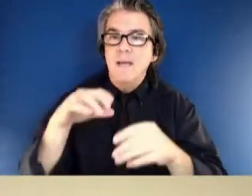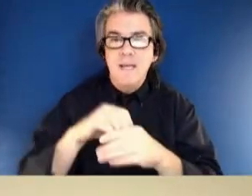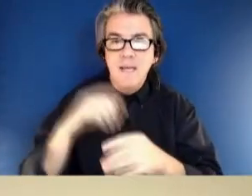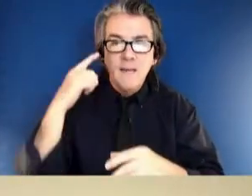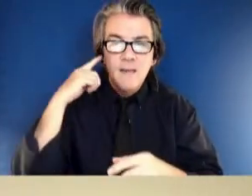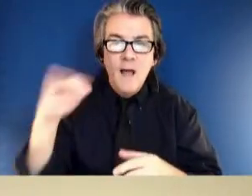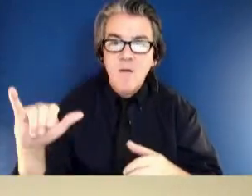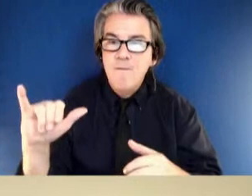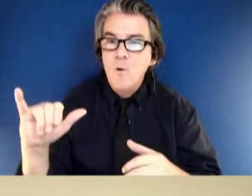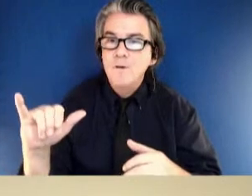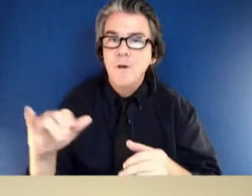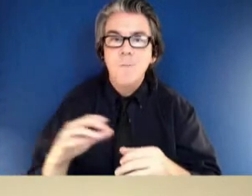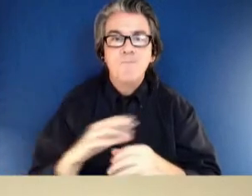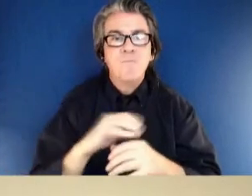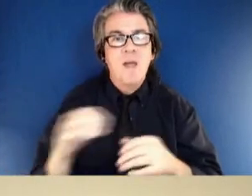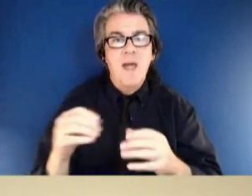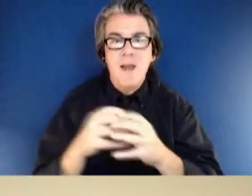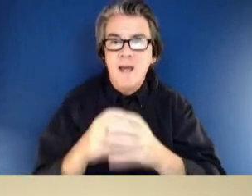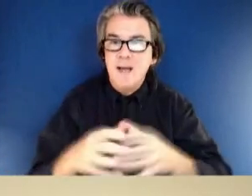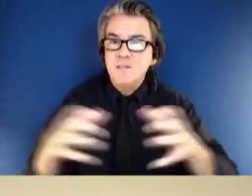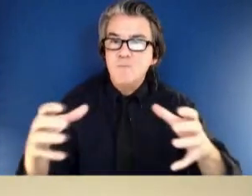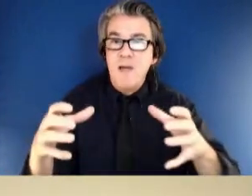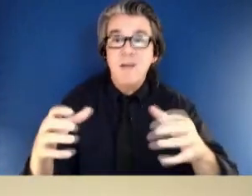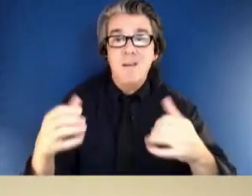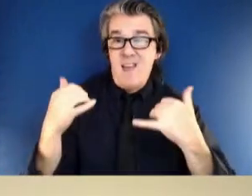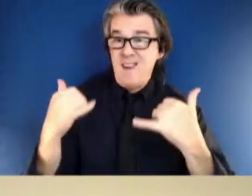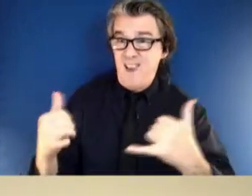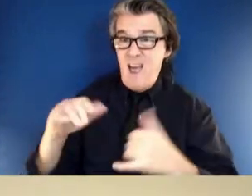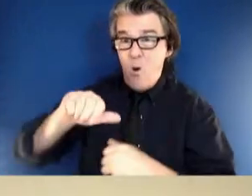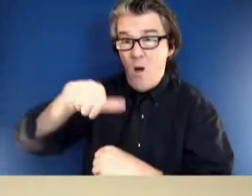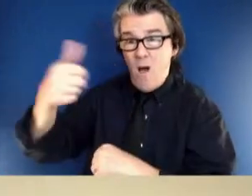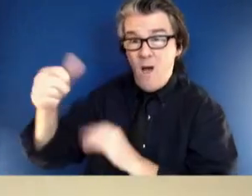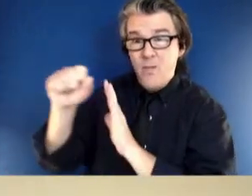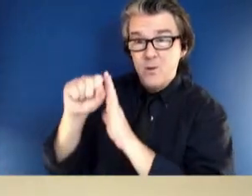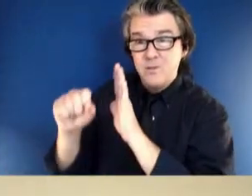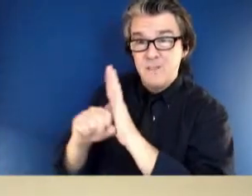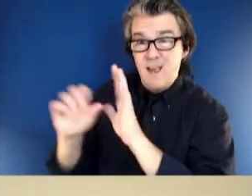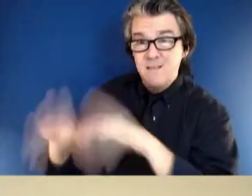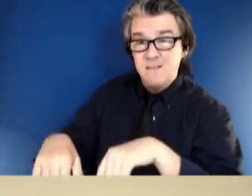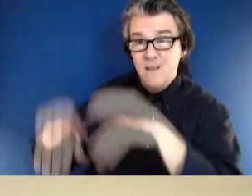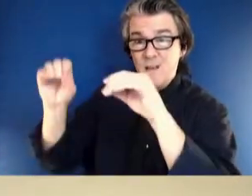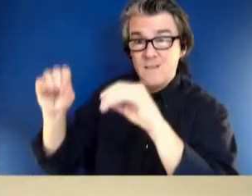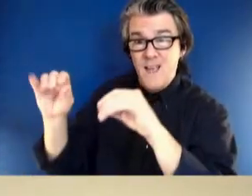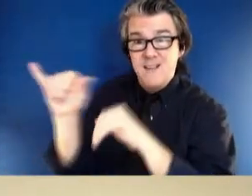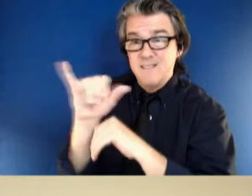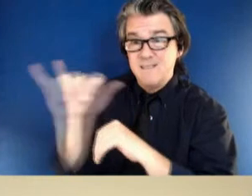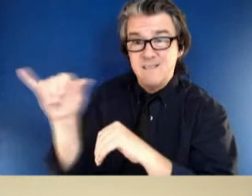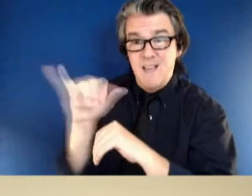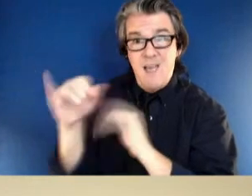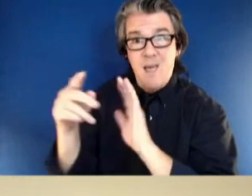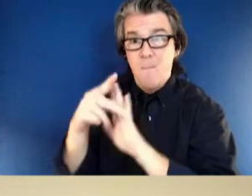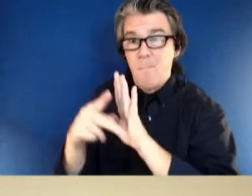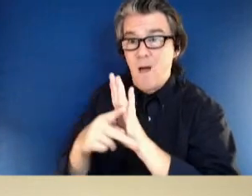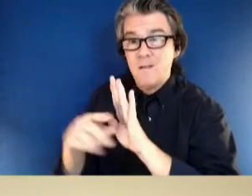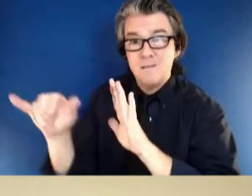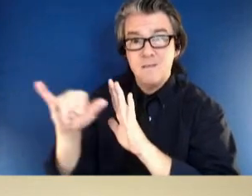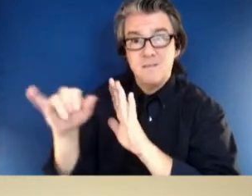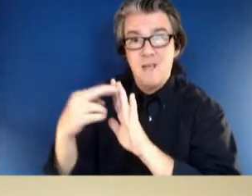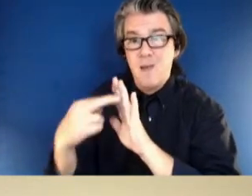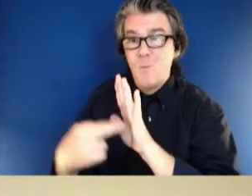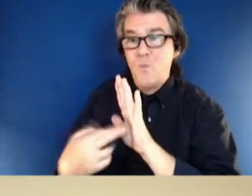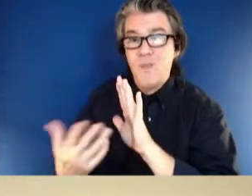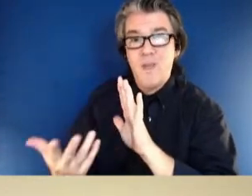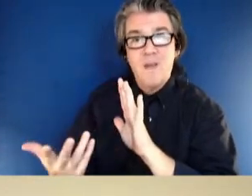of California. They've been recently expanded to other states. They've been around for a number of